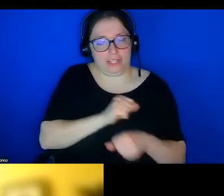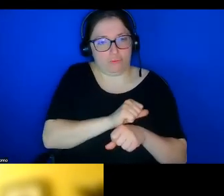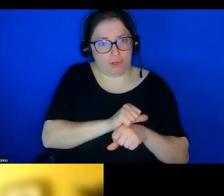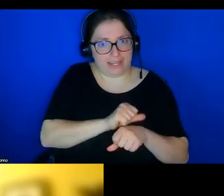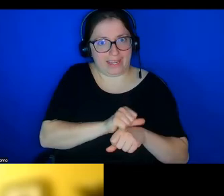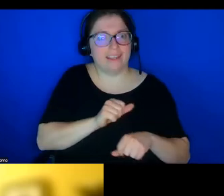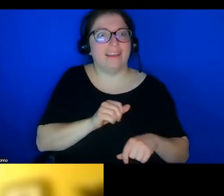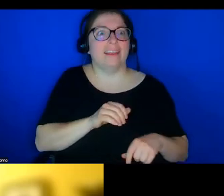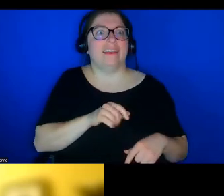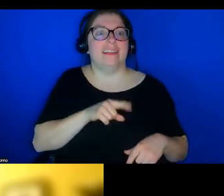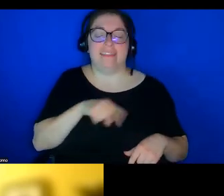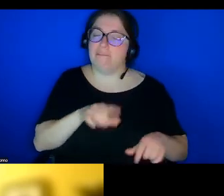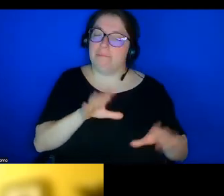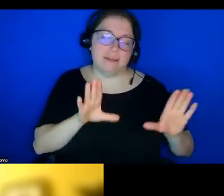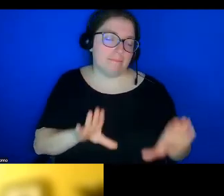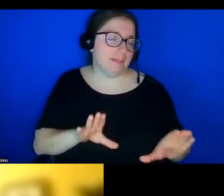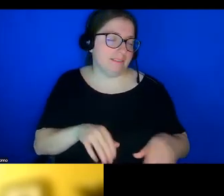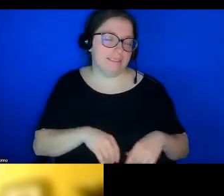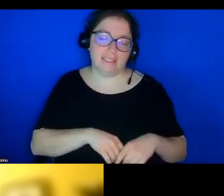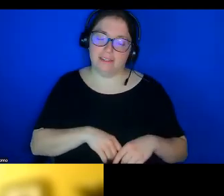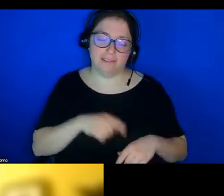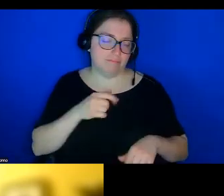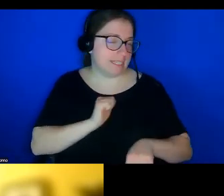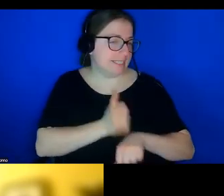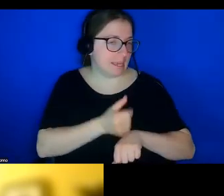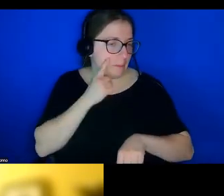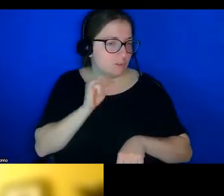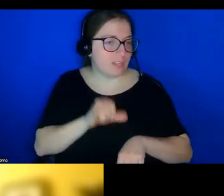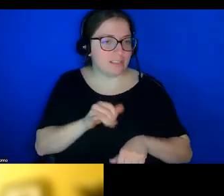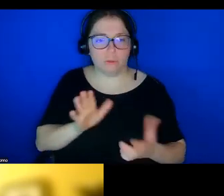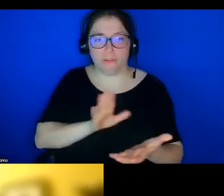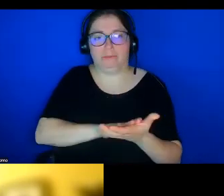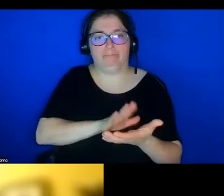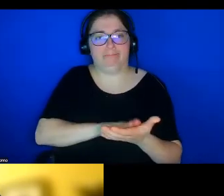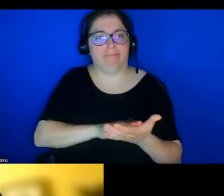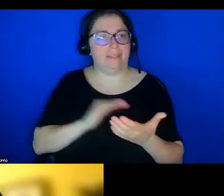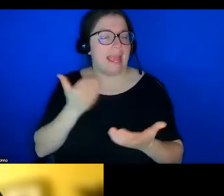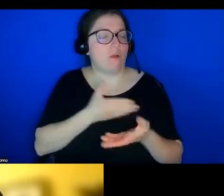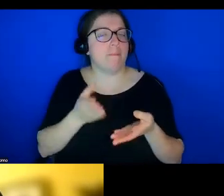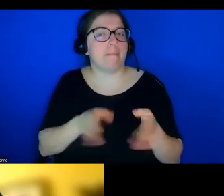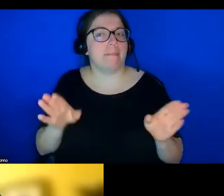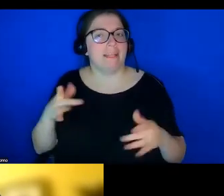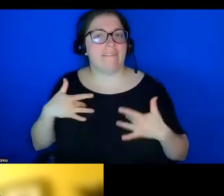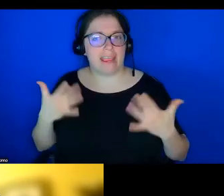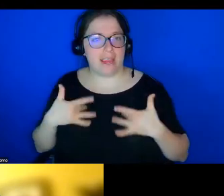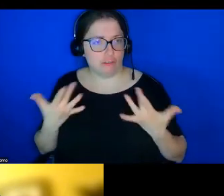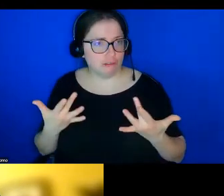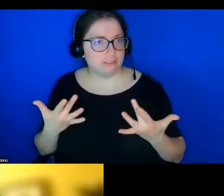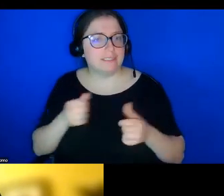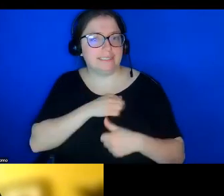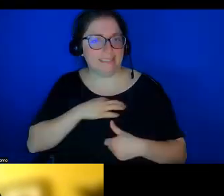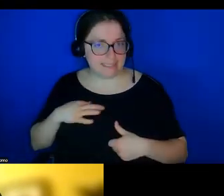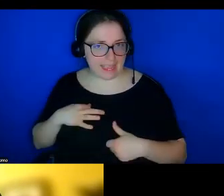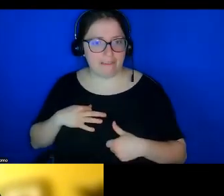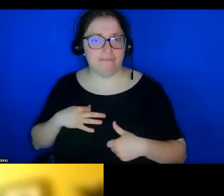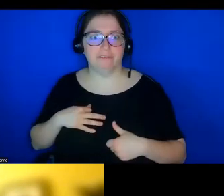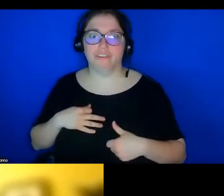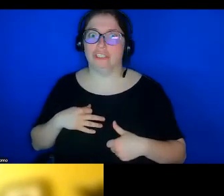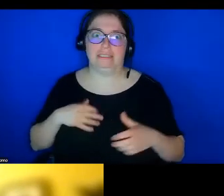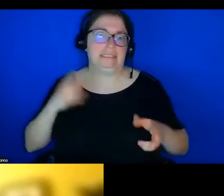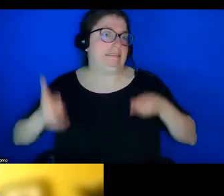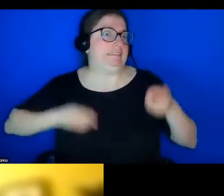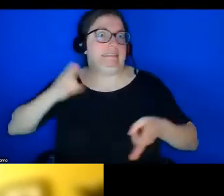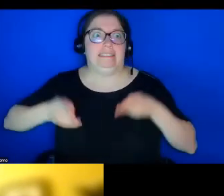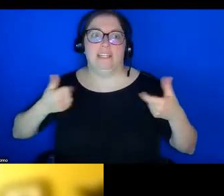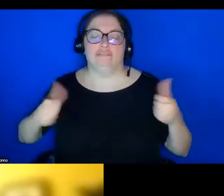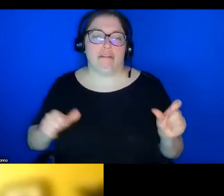an amazing job getting us set up for that so i just want to commend our entire public affairs staffer really in short order really you know